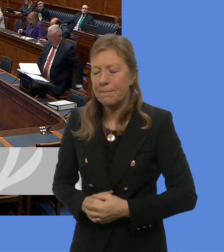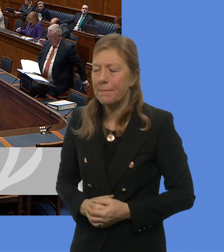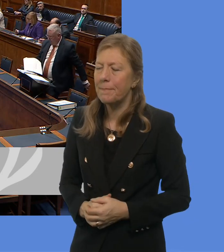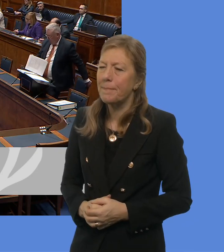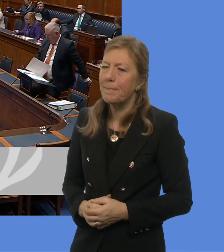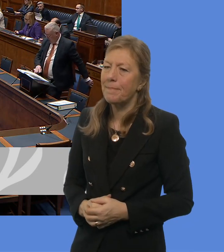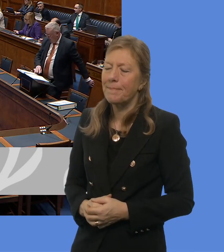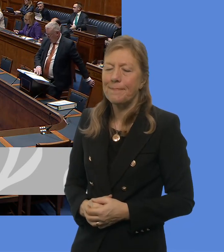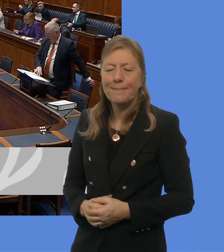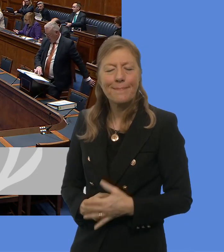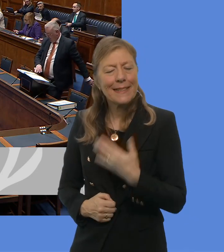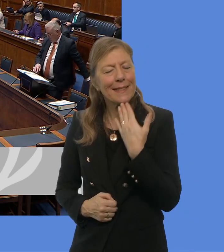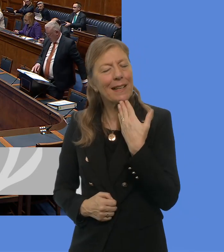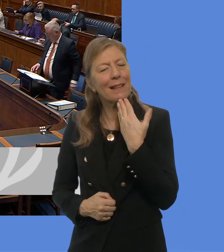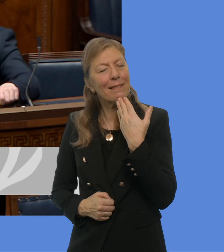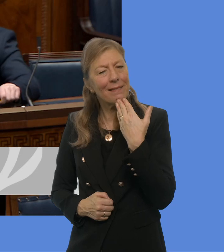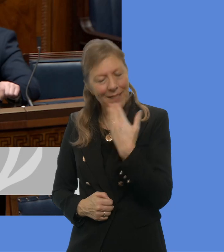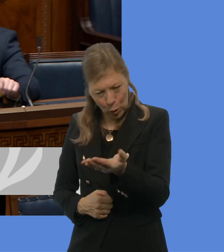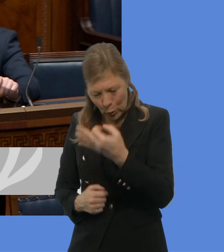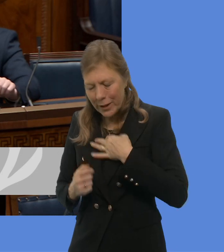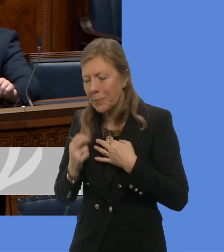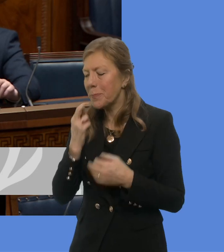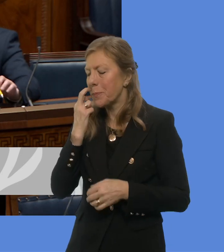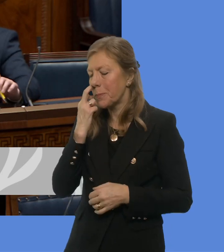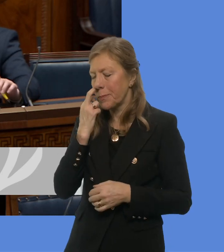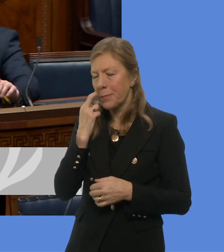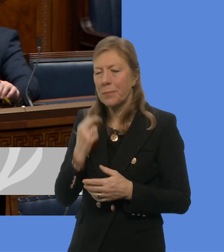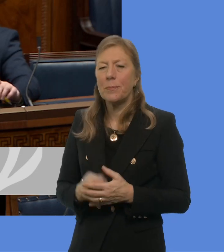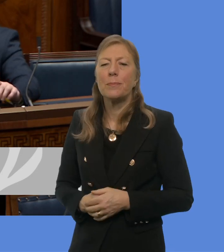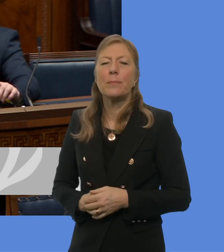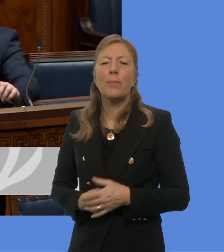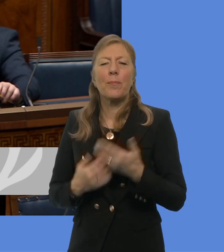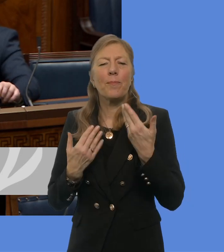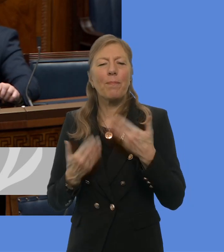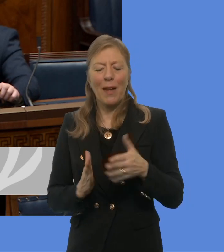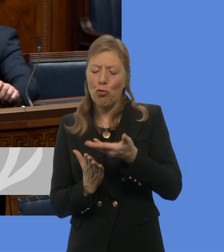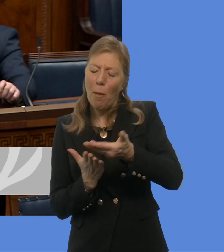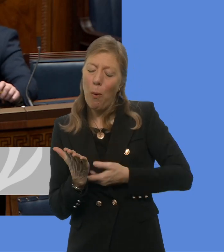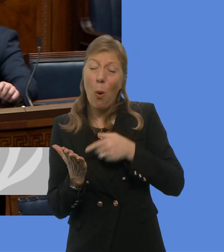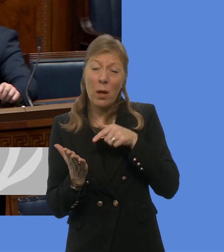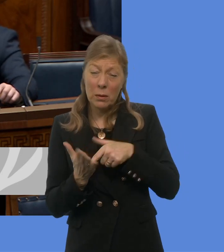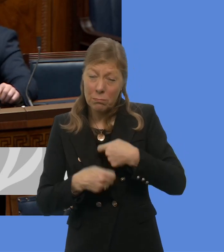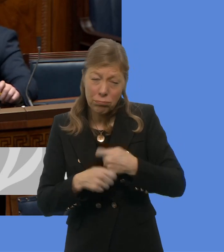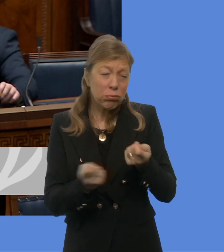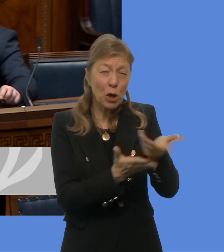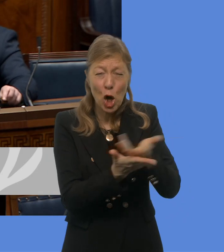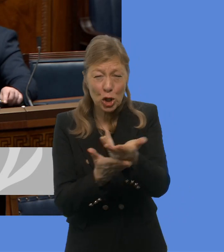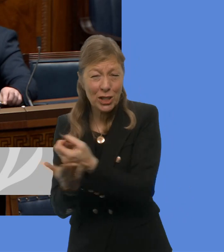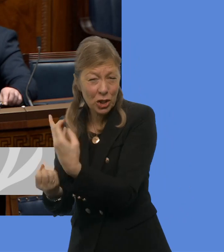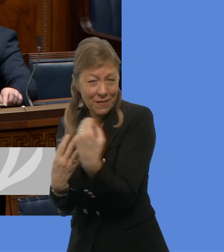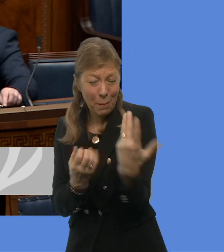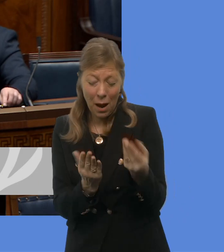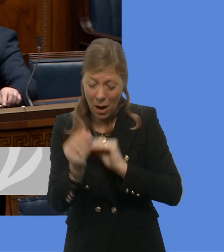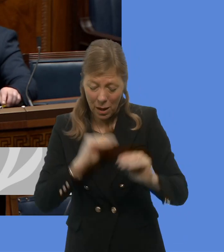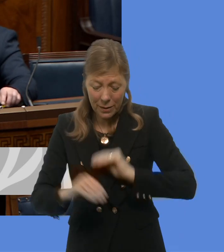I thank the member for her question. Following the publication of the consultation report, the Social Care Collaborative Forum was